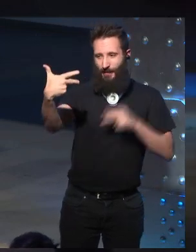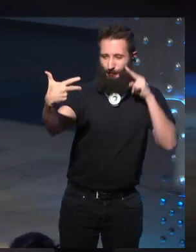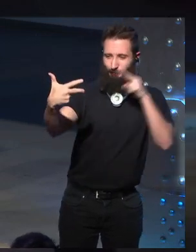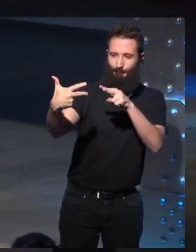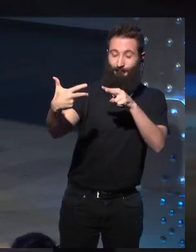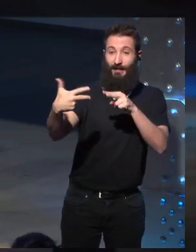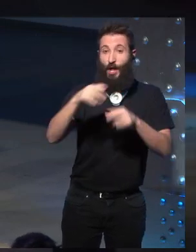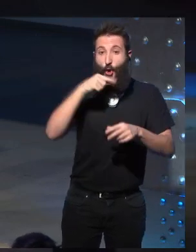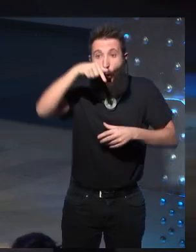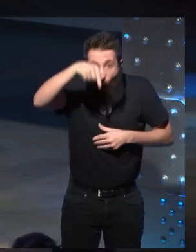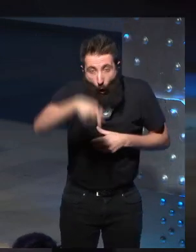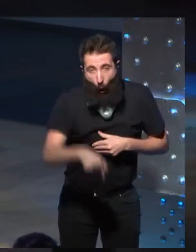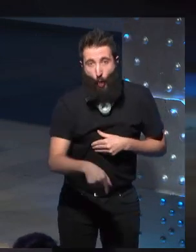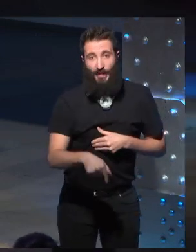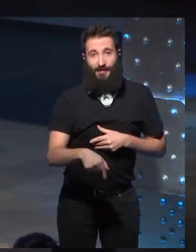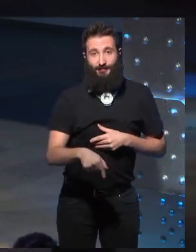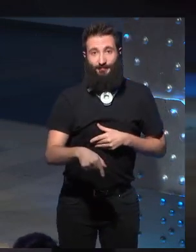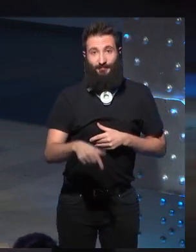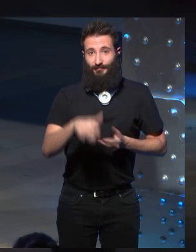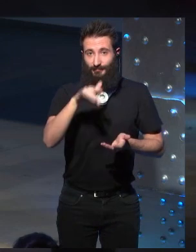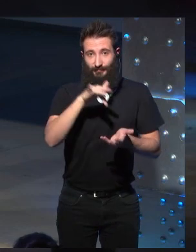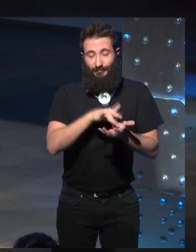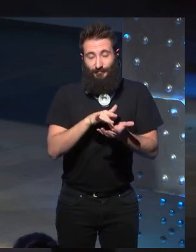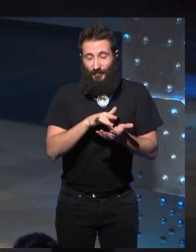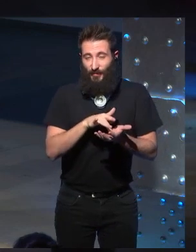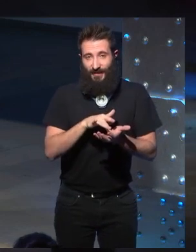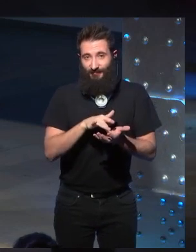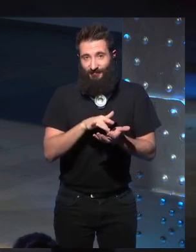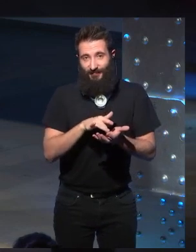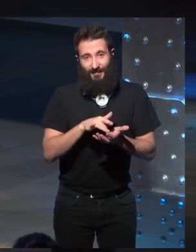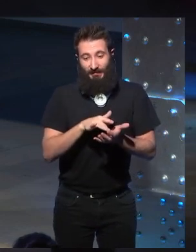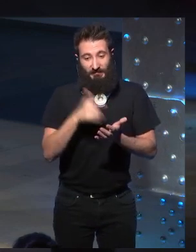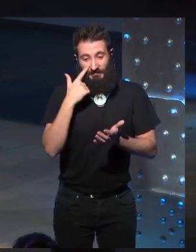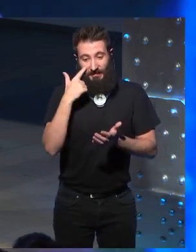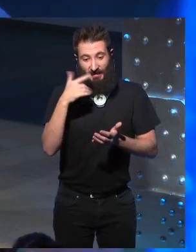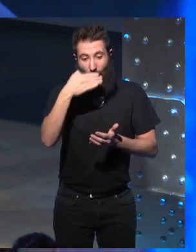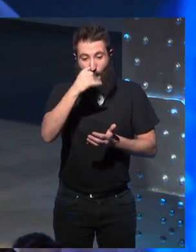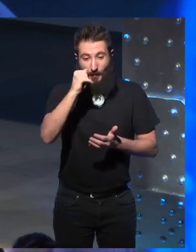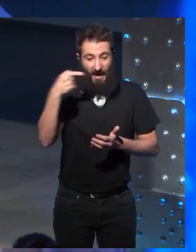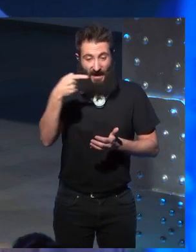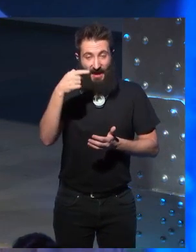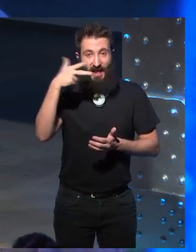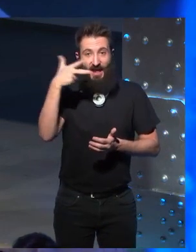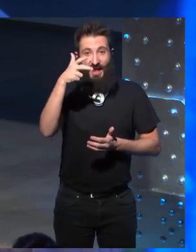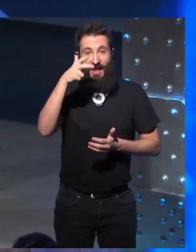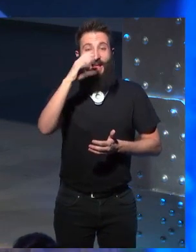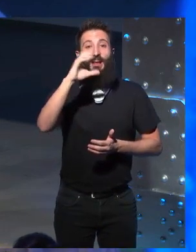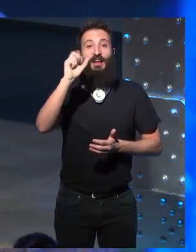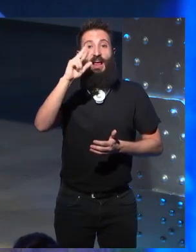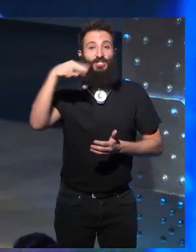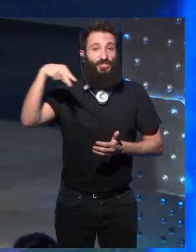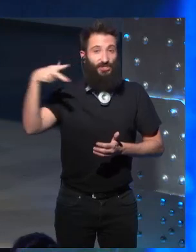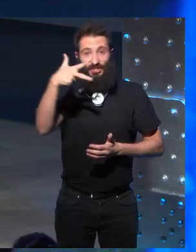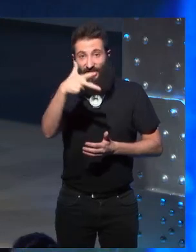As of today, it doesn't seem that the big crunch is going to happen, because there is this dark energy pushing